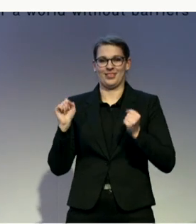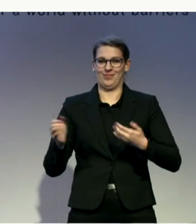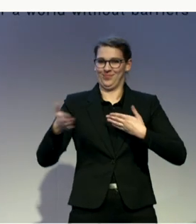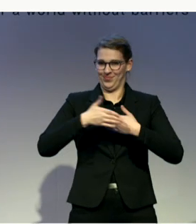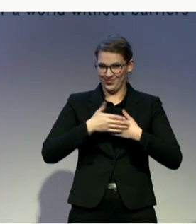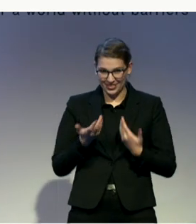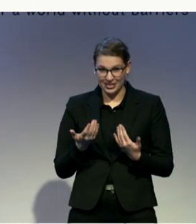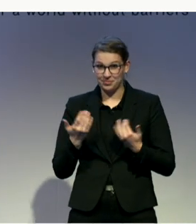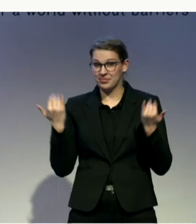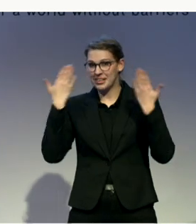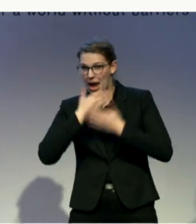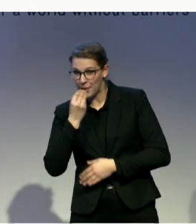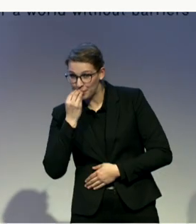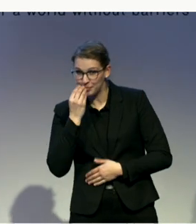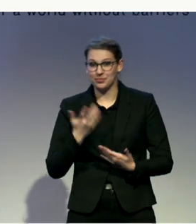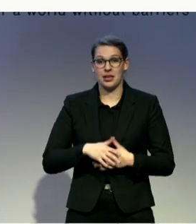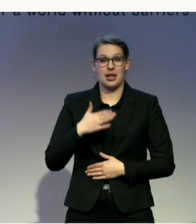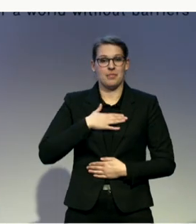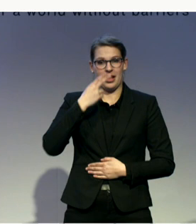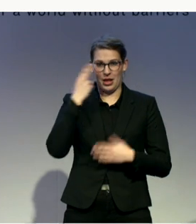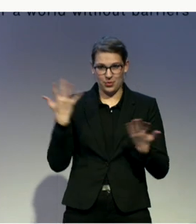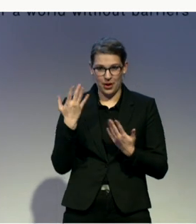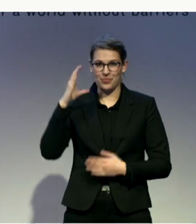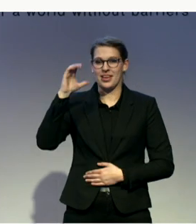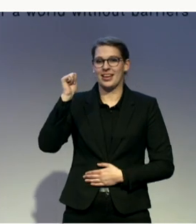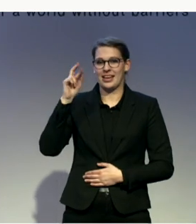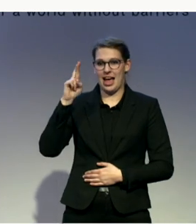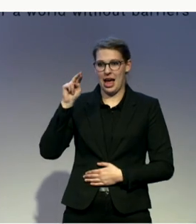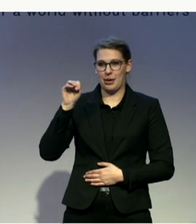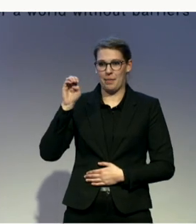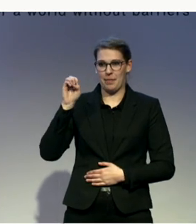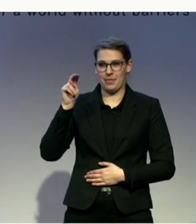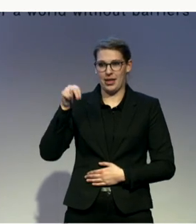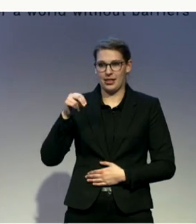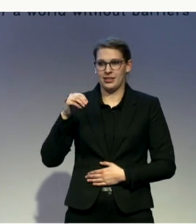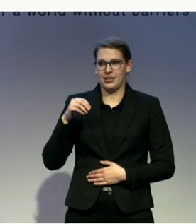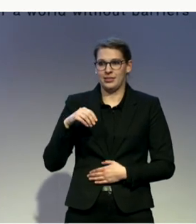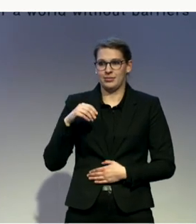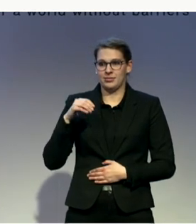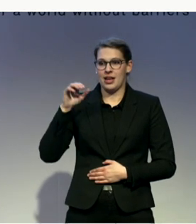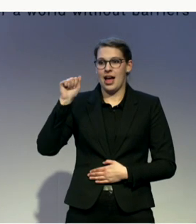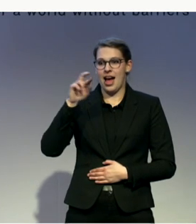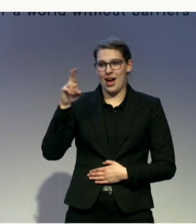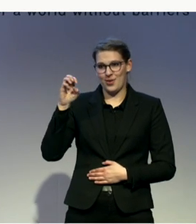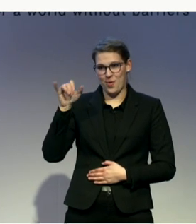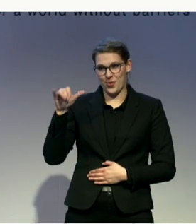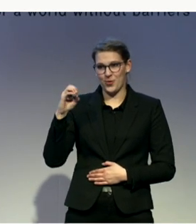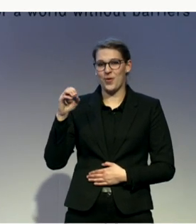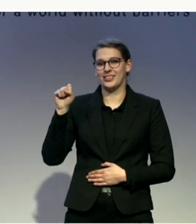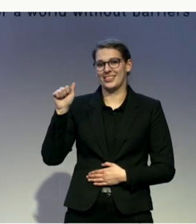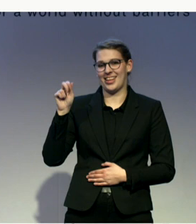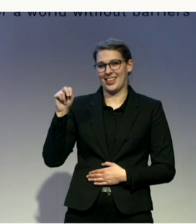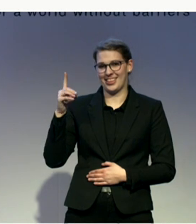is Carmen. I'm Development Manager at EASPD, which stands for the European Association of